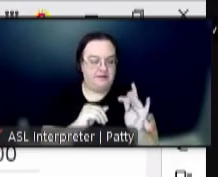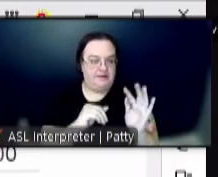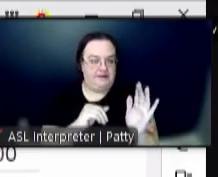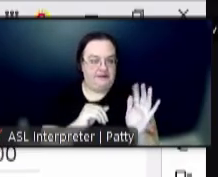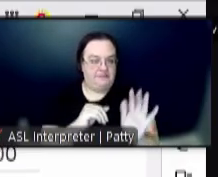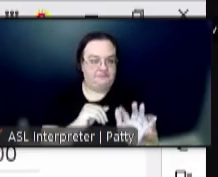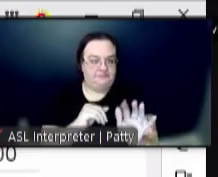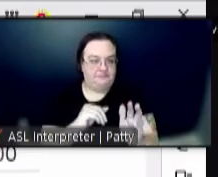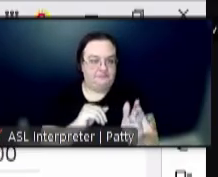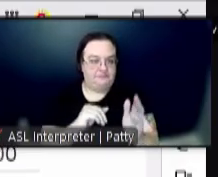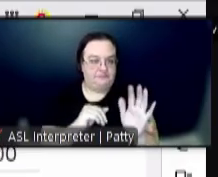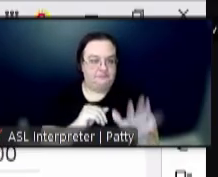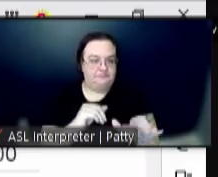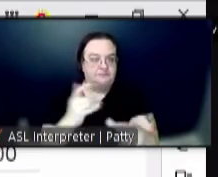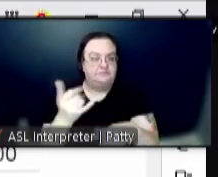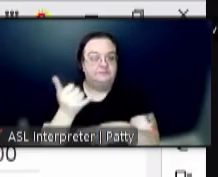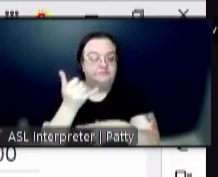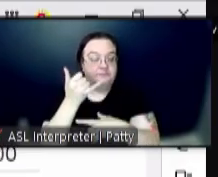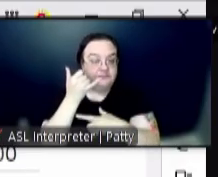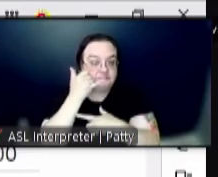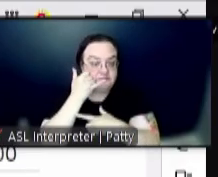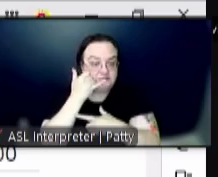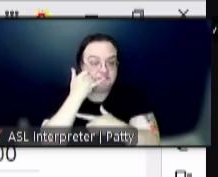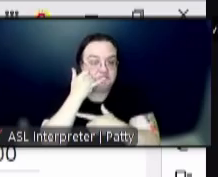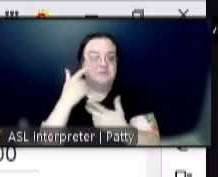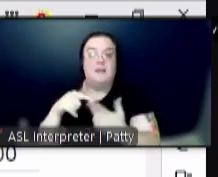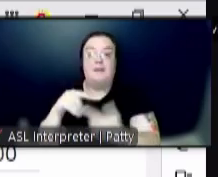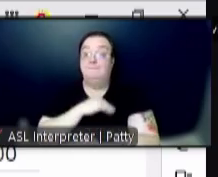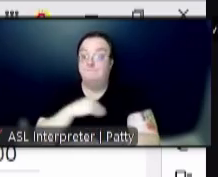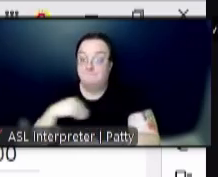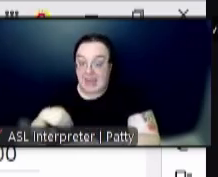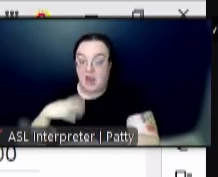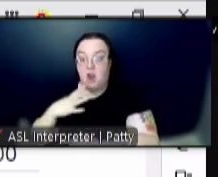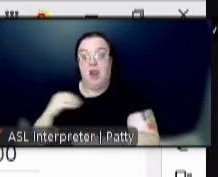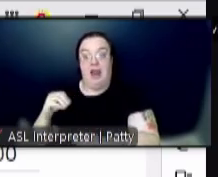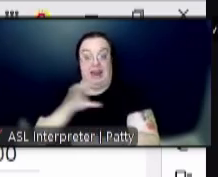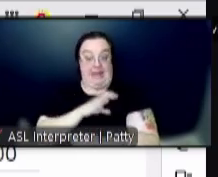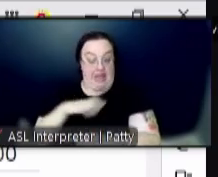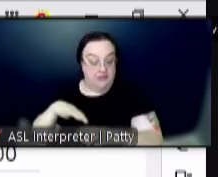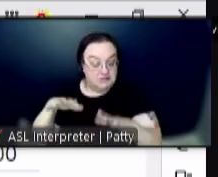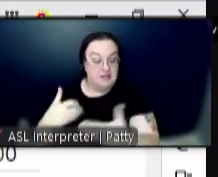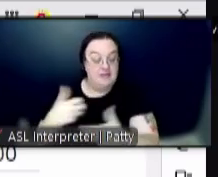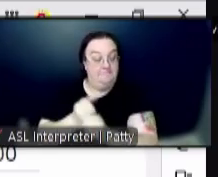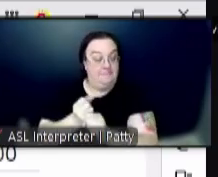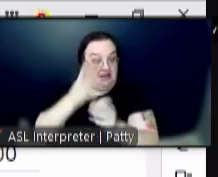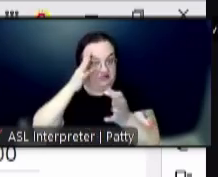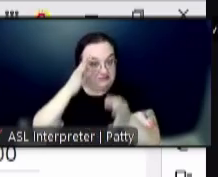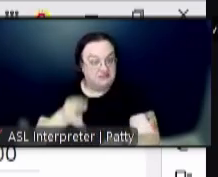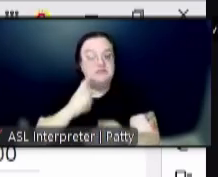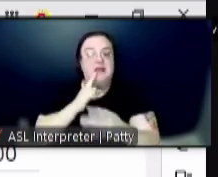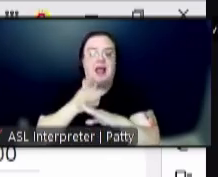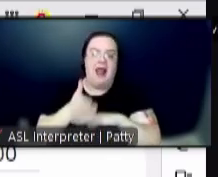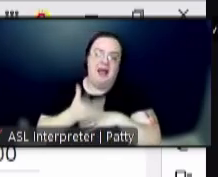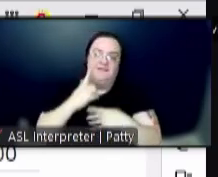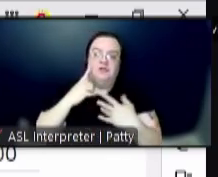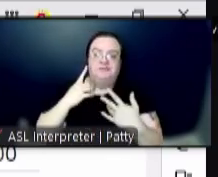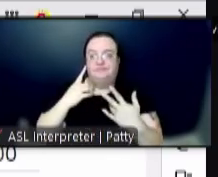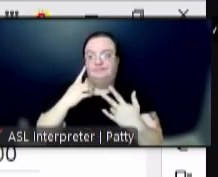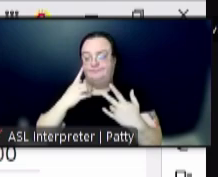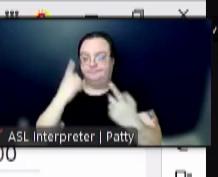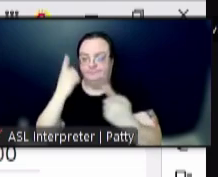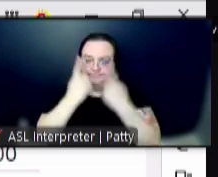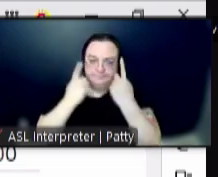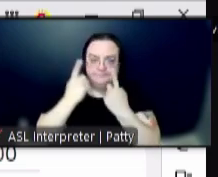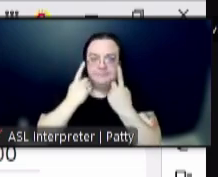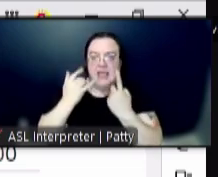we'll look at the telephone. Mayor and council, I've made a decision that we, after evaluating